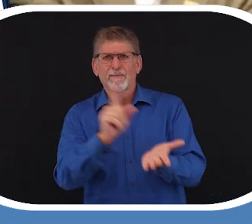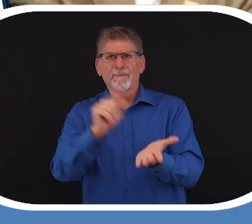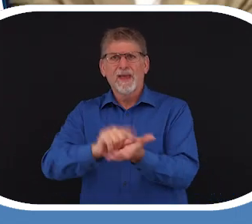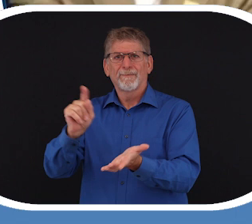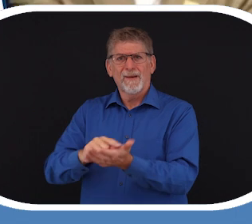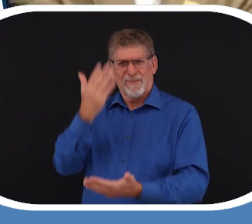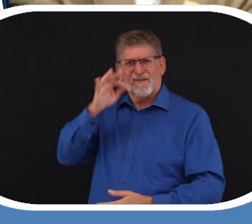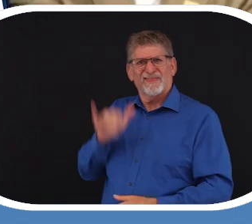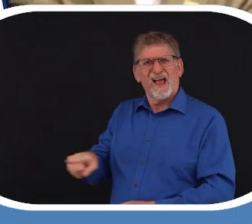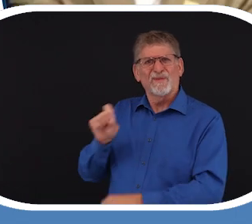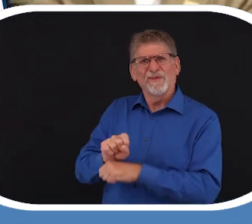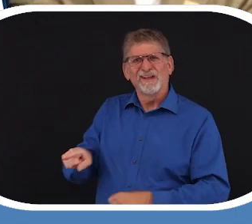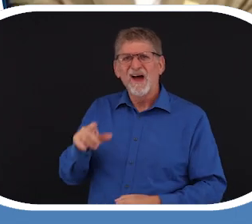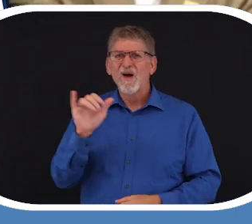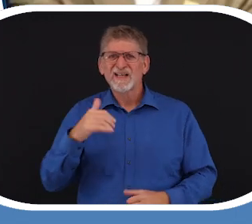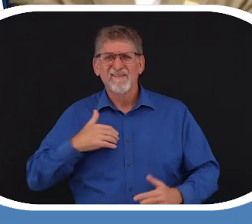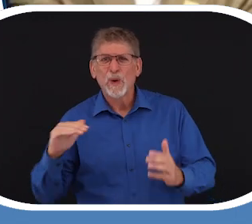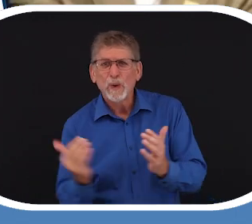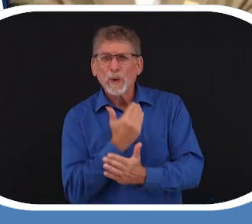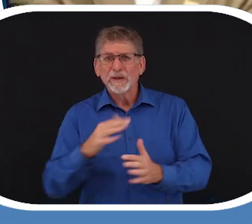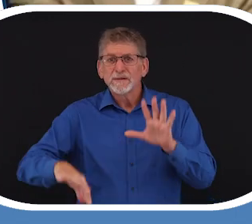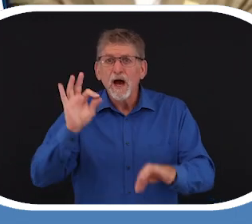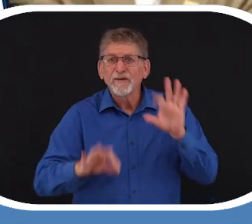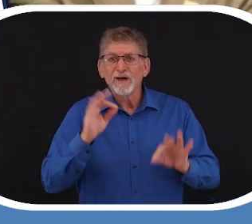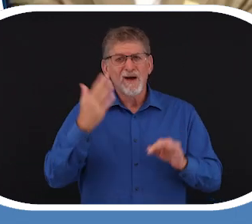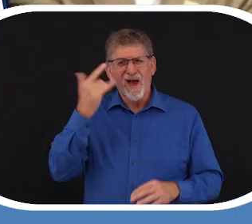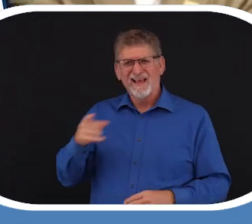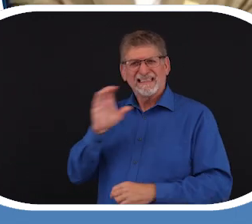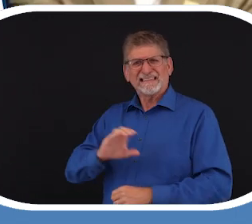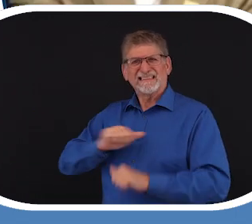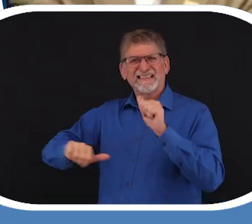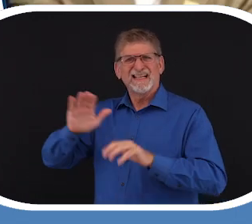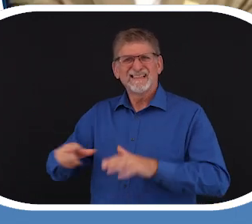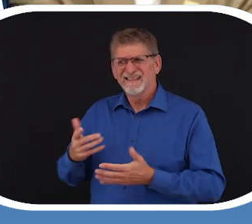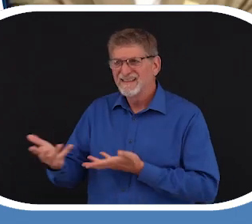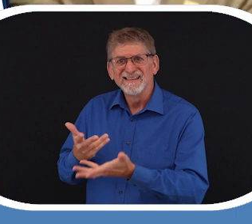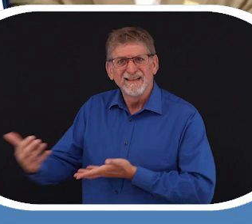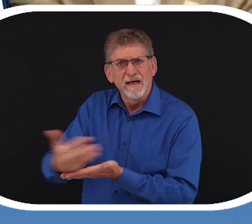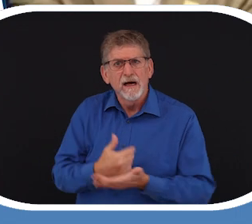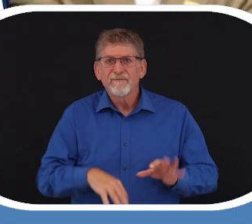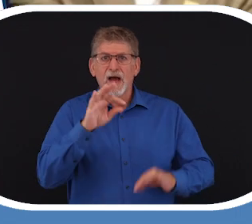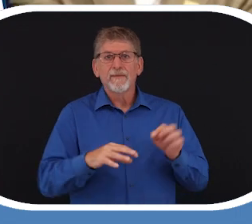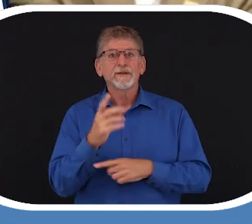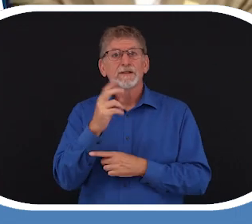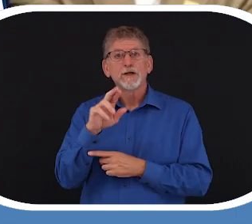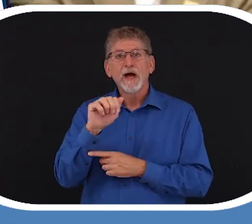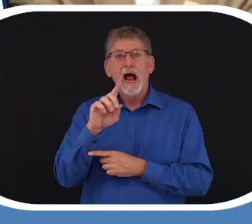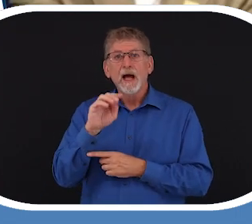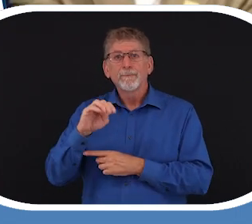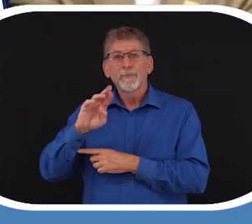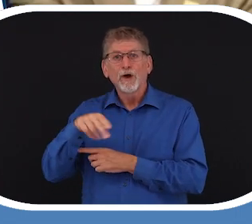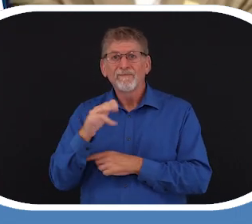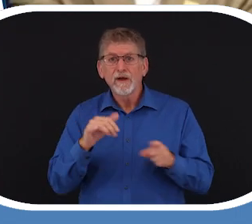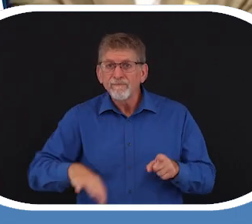work. We also found new discoveries. Because of the citizen scientists that we engaged, Dr. Adam Murphy found out that